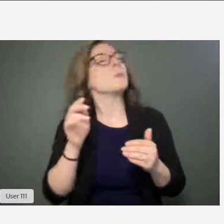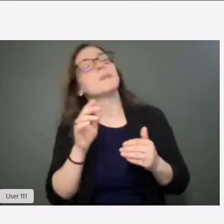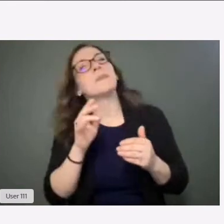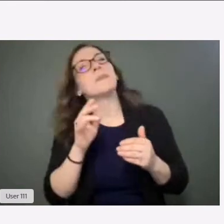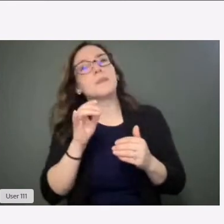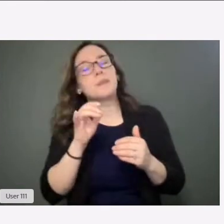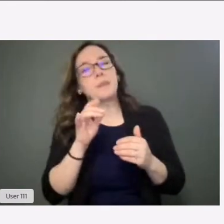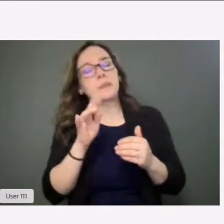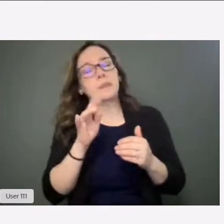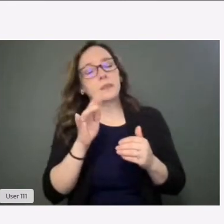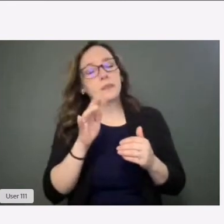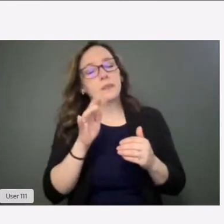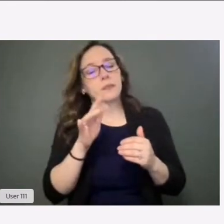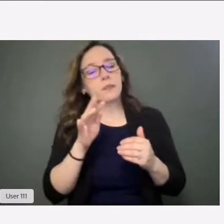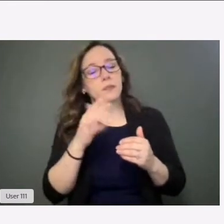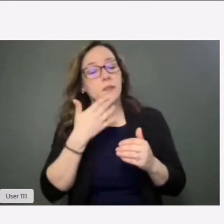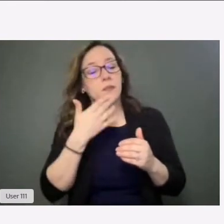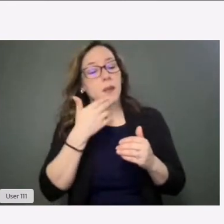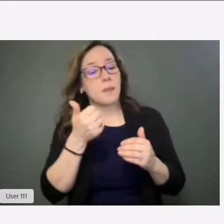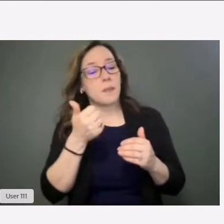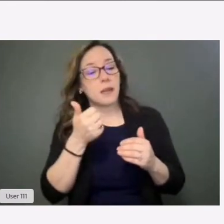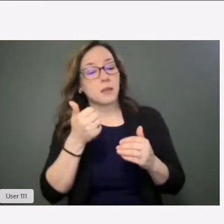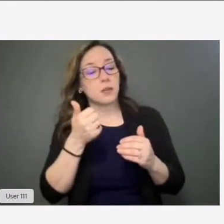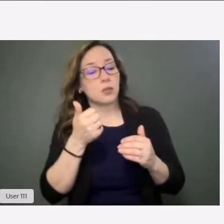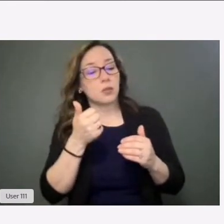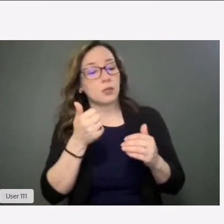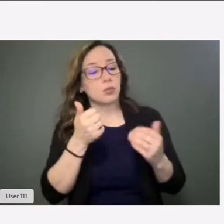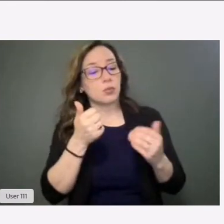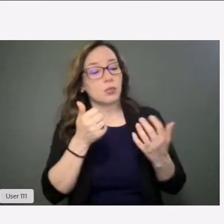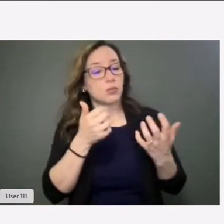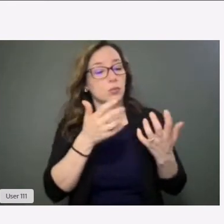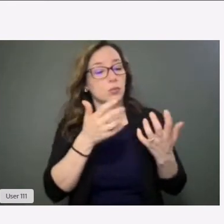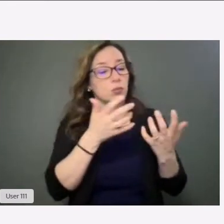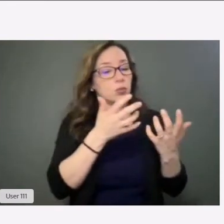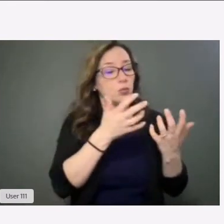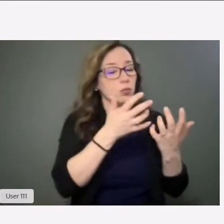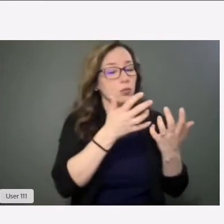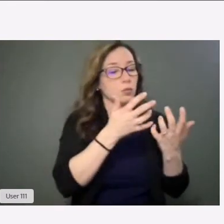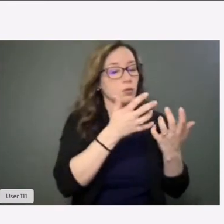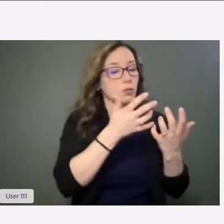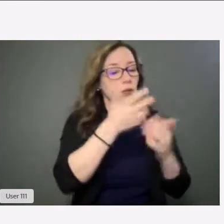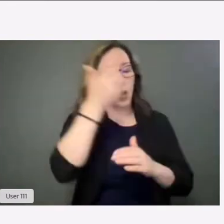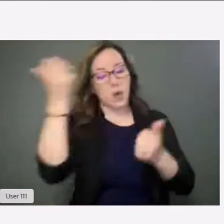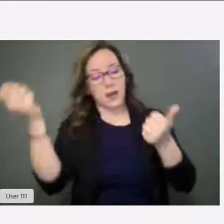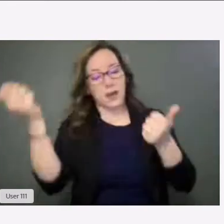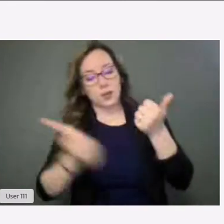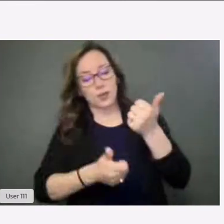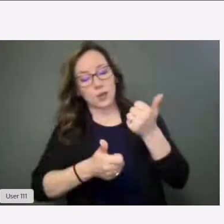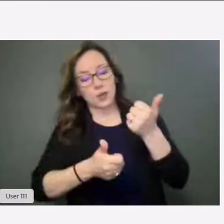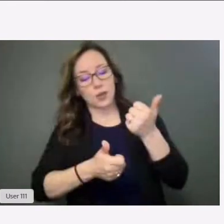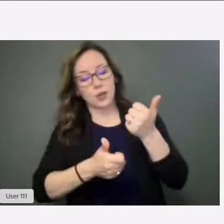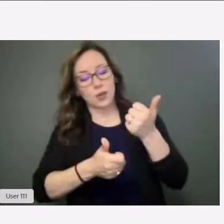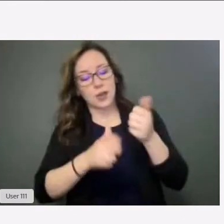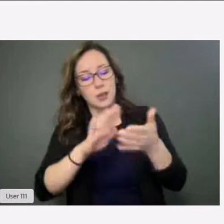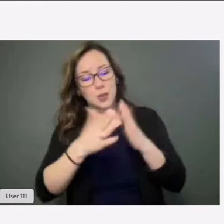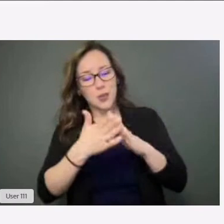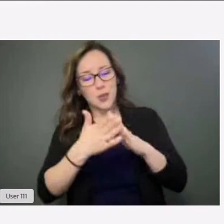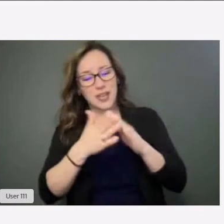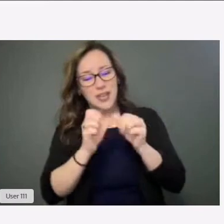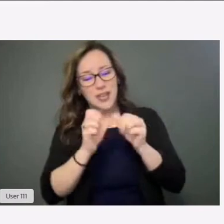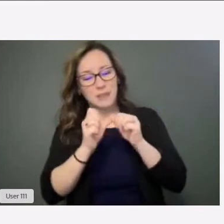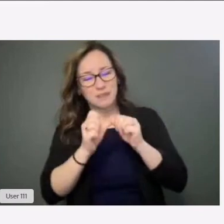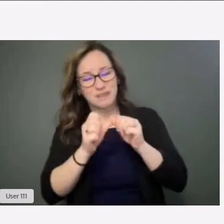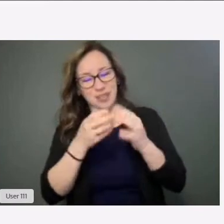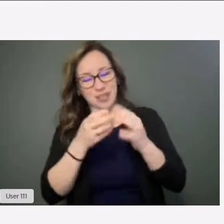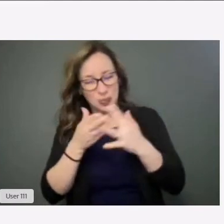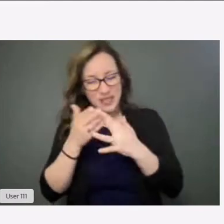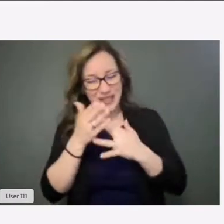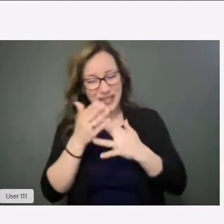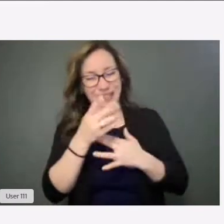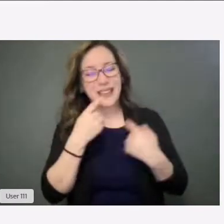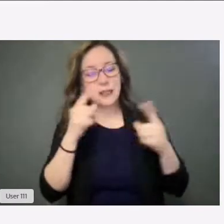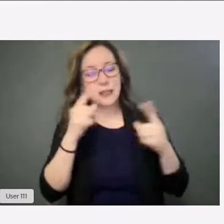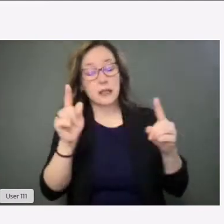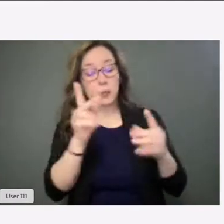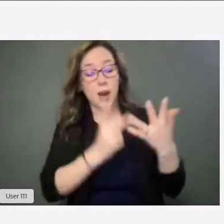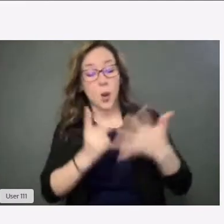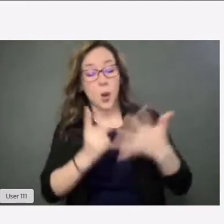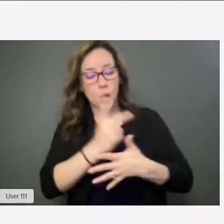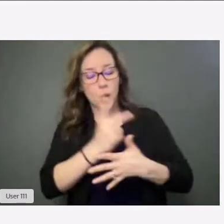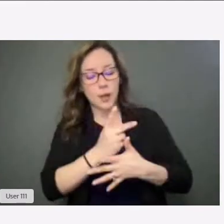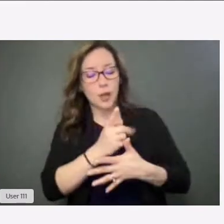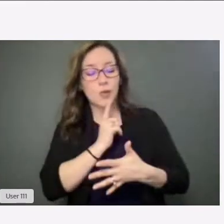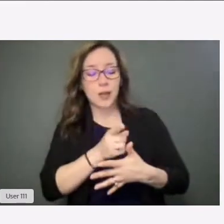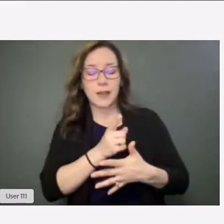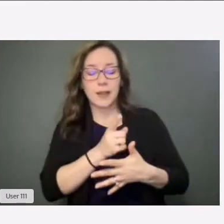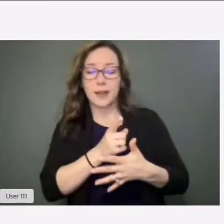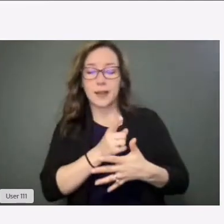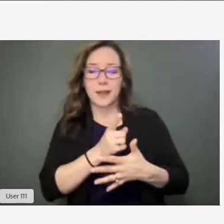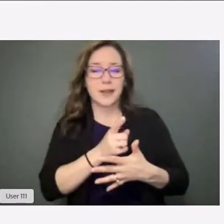really the best way to align under the Community Preparedness and Resilience priority area? But I had to at least answer the bottom line up